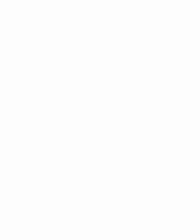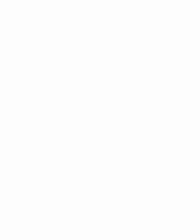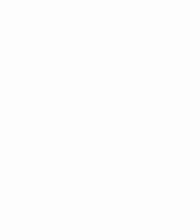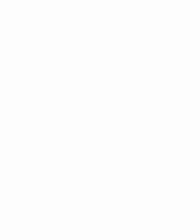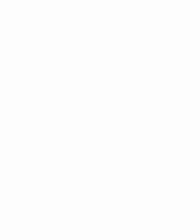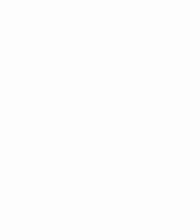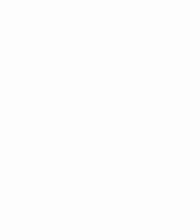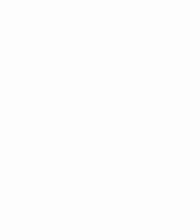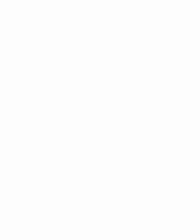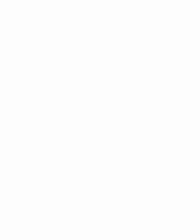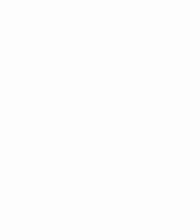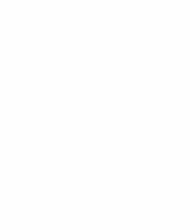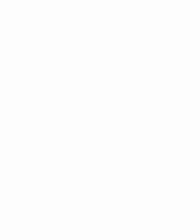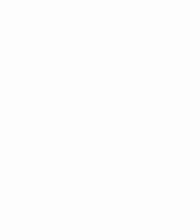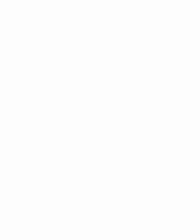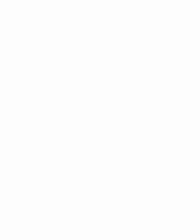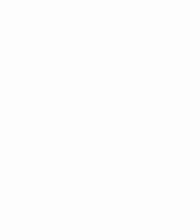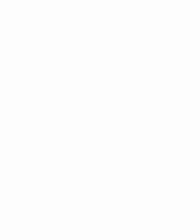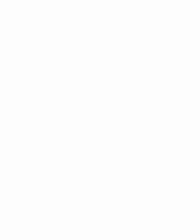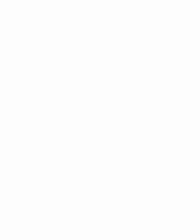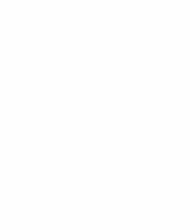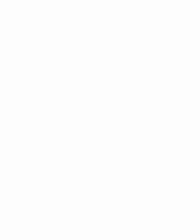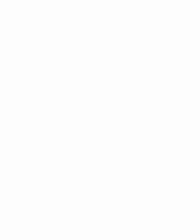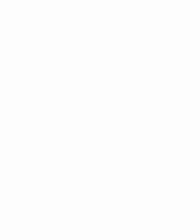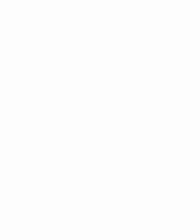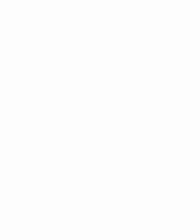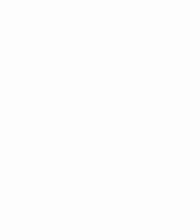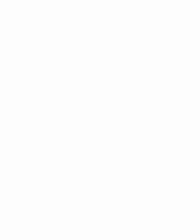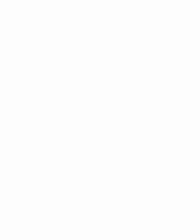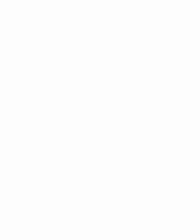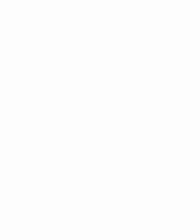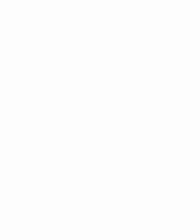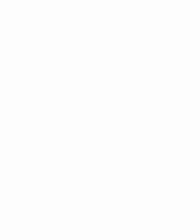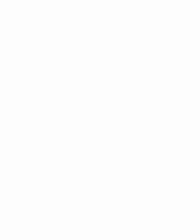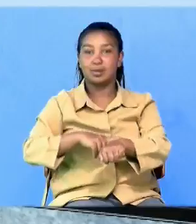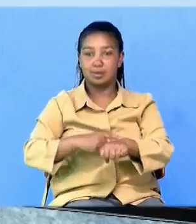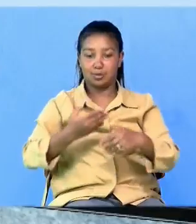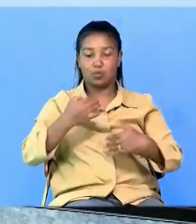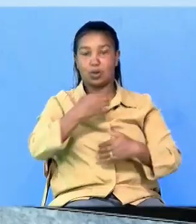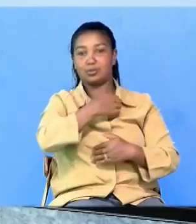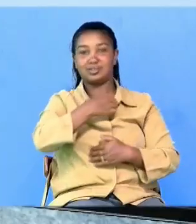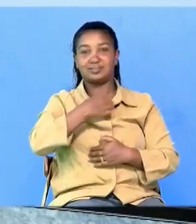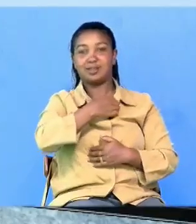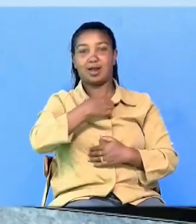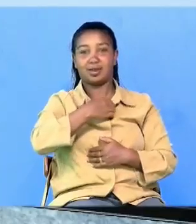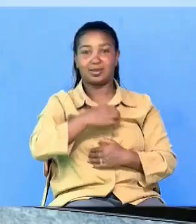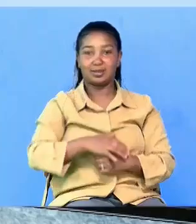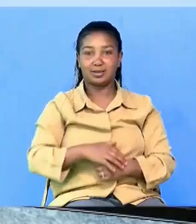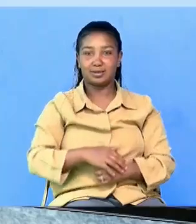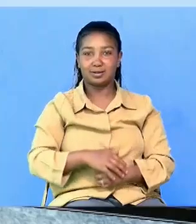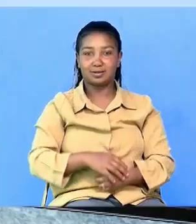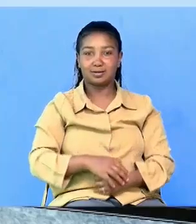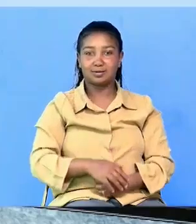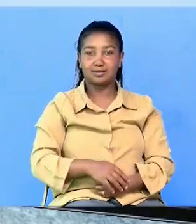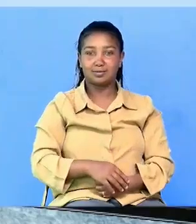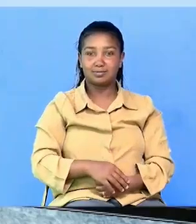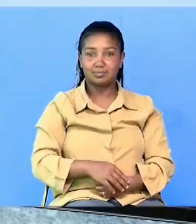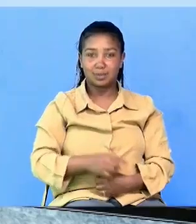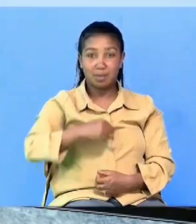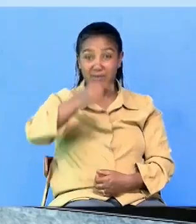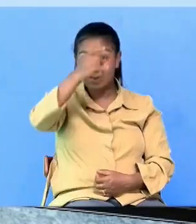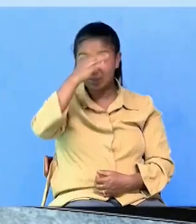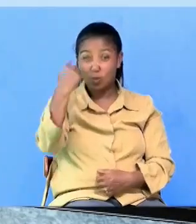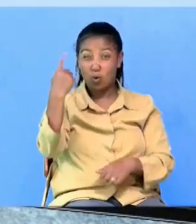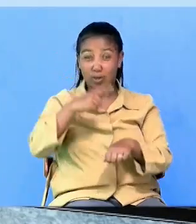right. This is simple present tense. My father usually wears a necktie. My